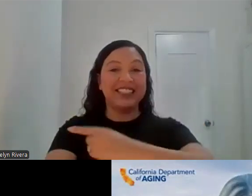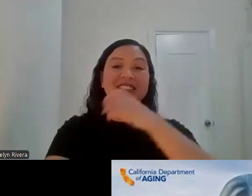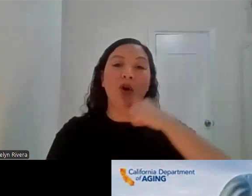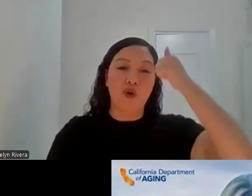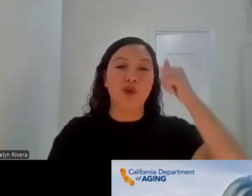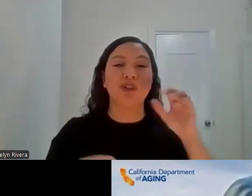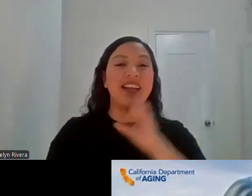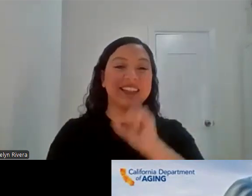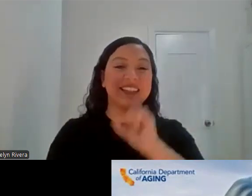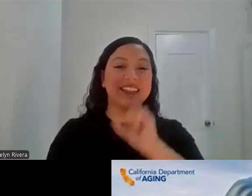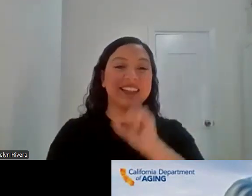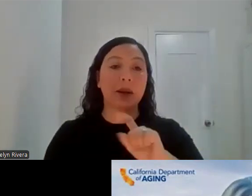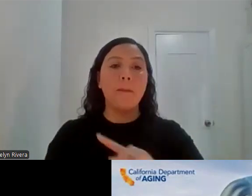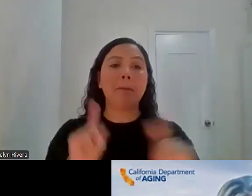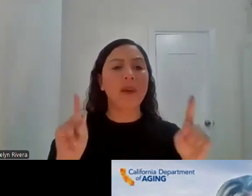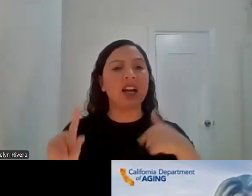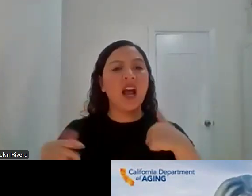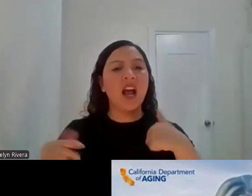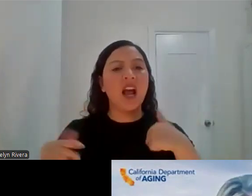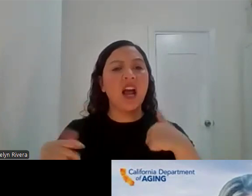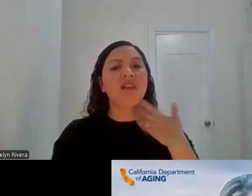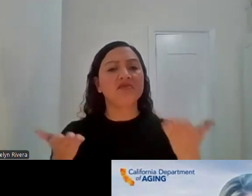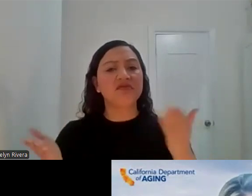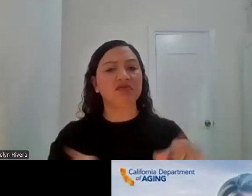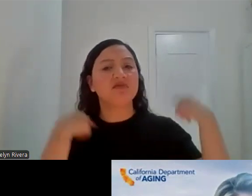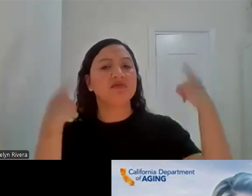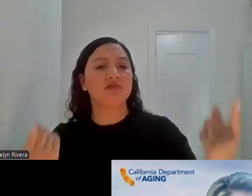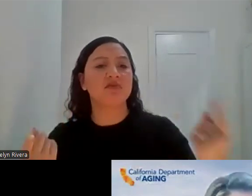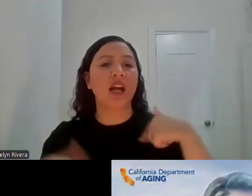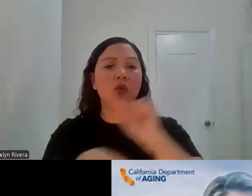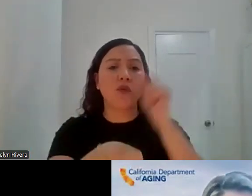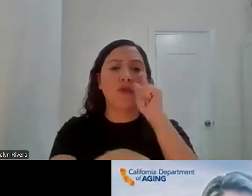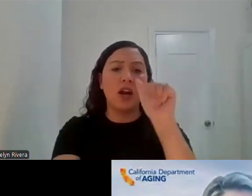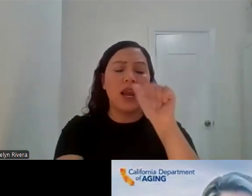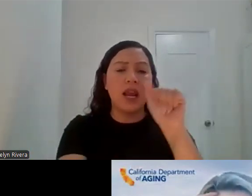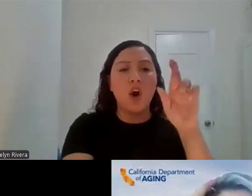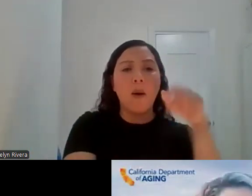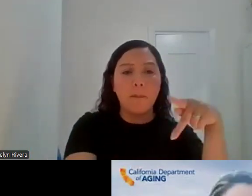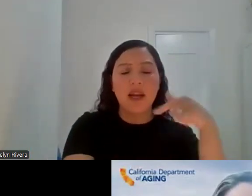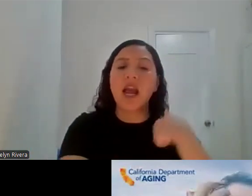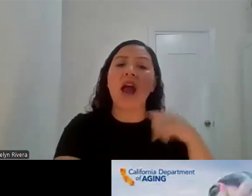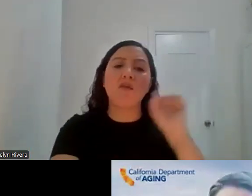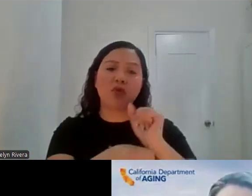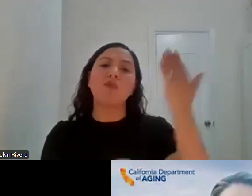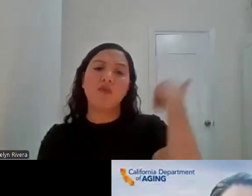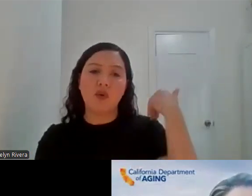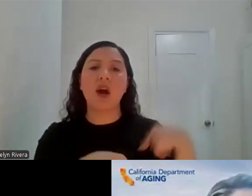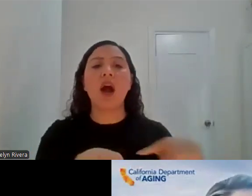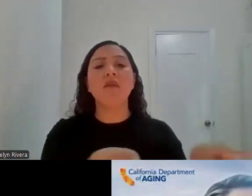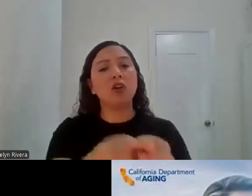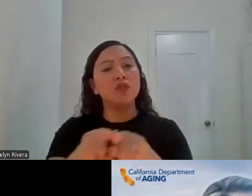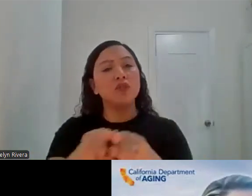career in service of older adults. Before retiring from AARP, I had the great good fortune to work with them to